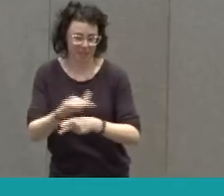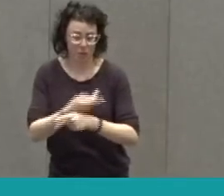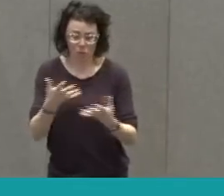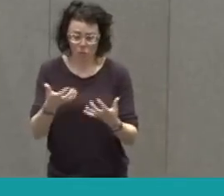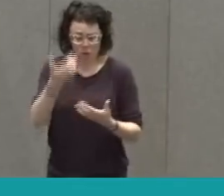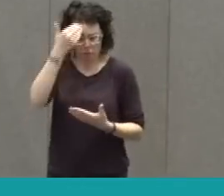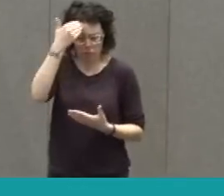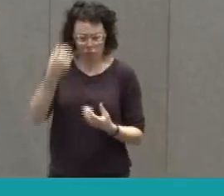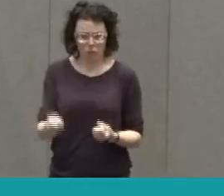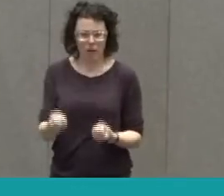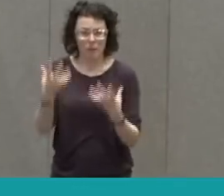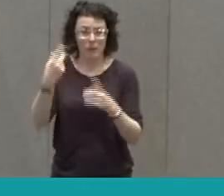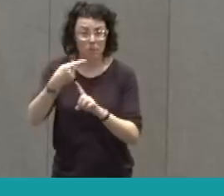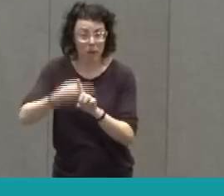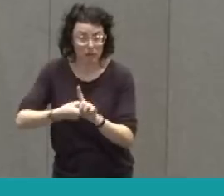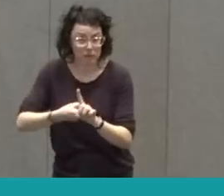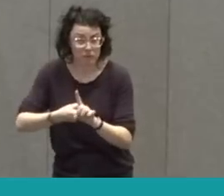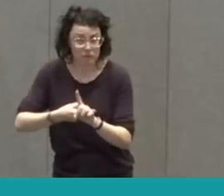that?